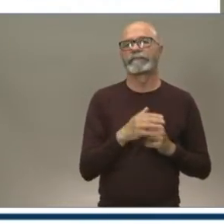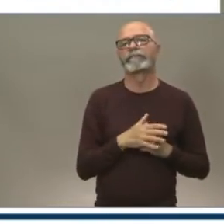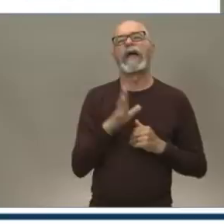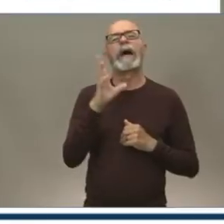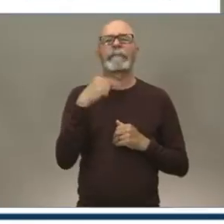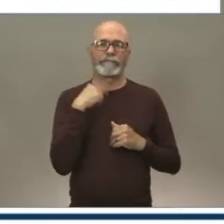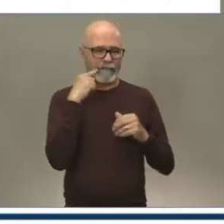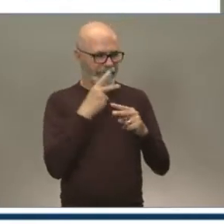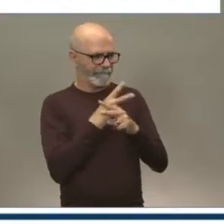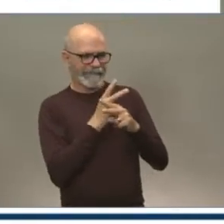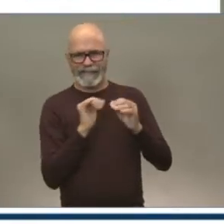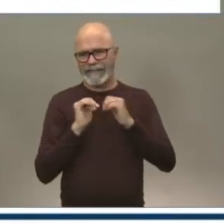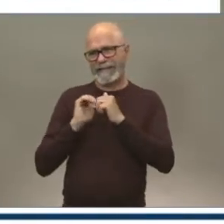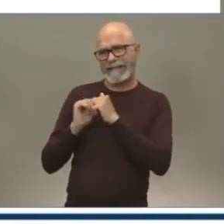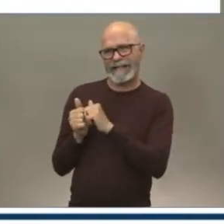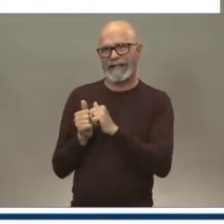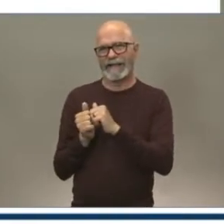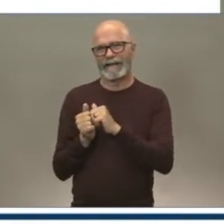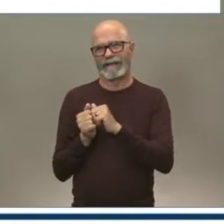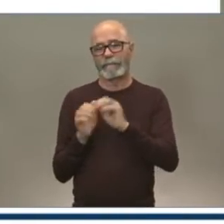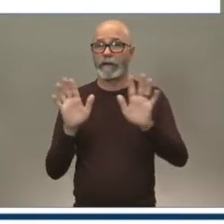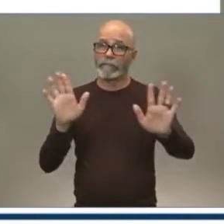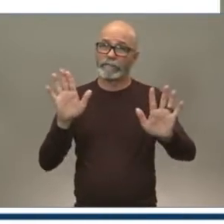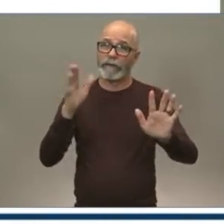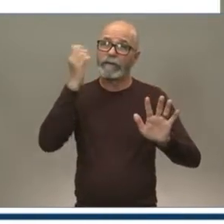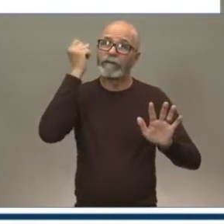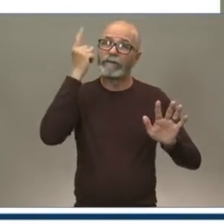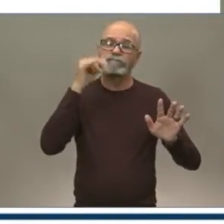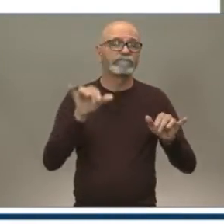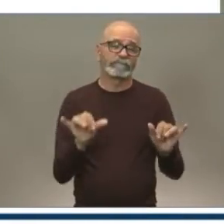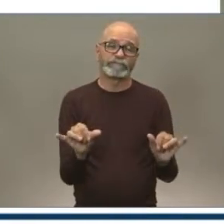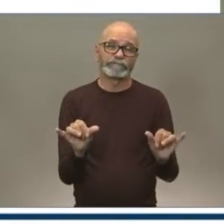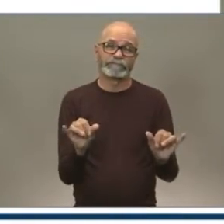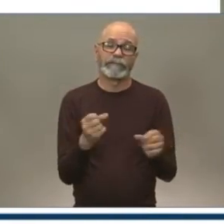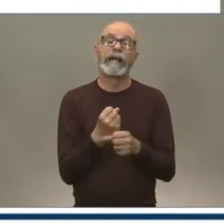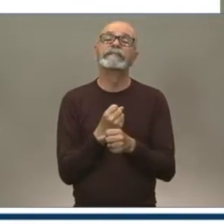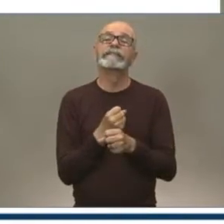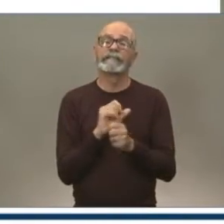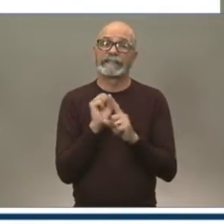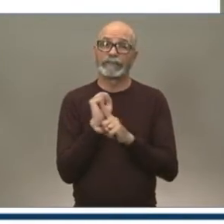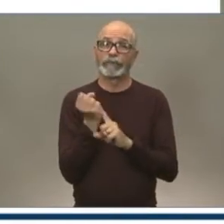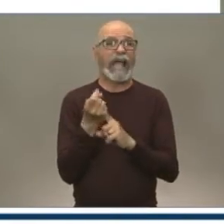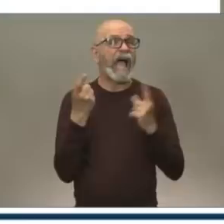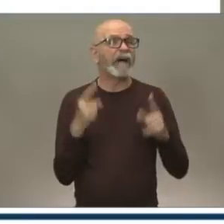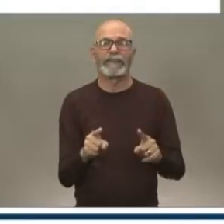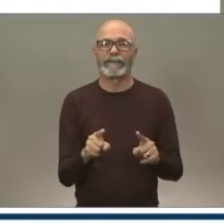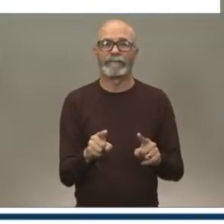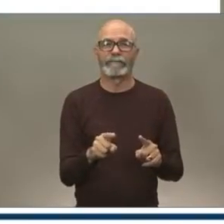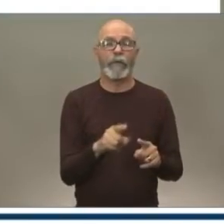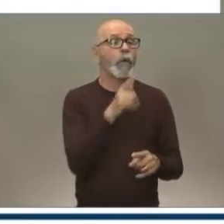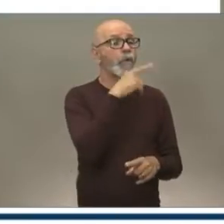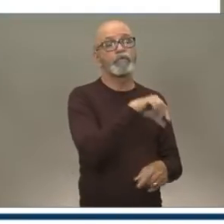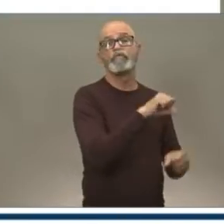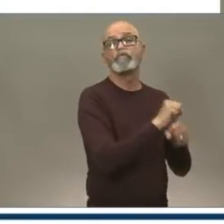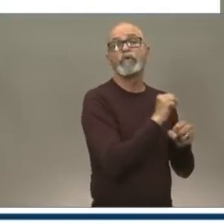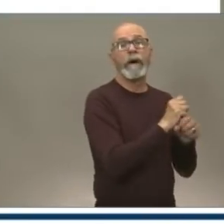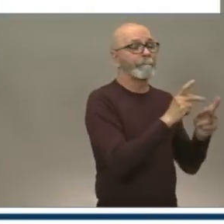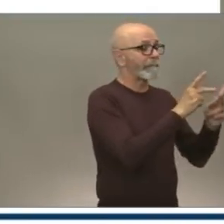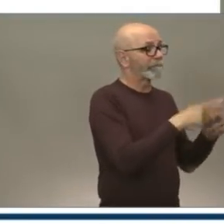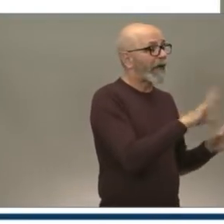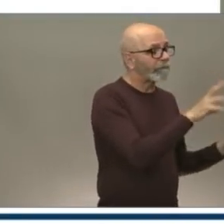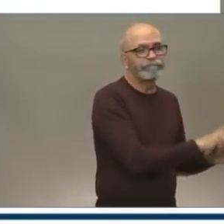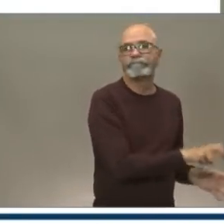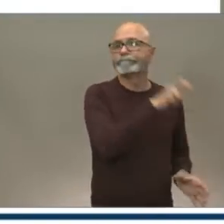it's a reality of our current environment in long-term care, and if you were restrictive, you'd create a number of